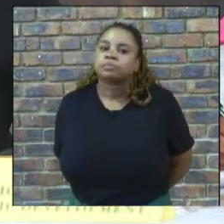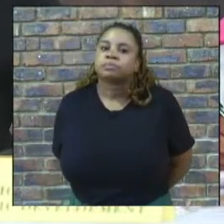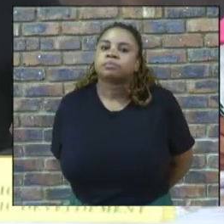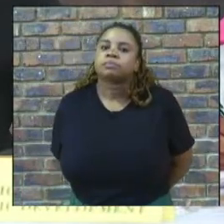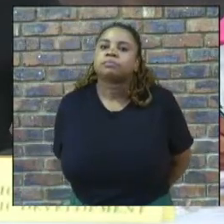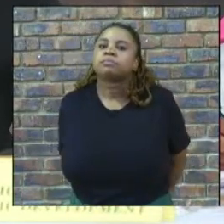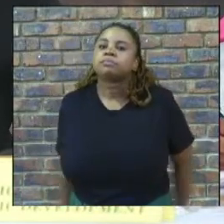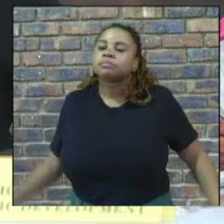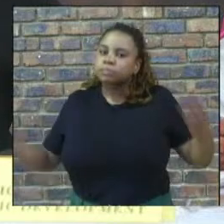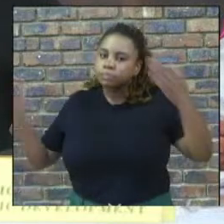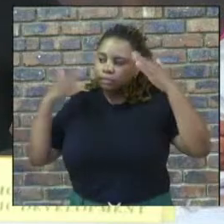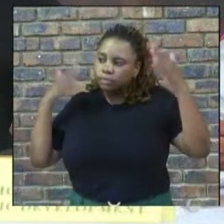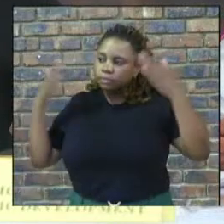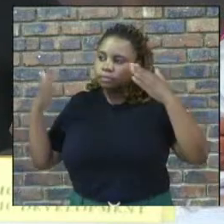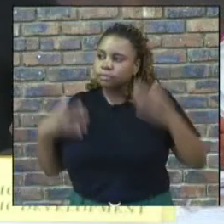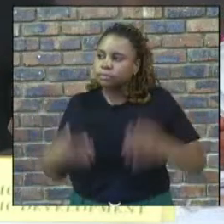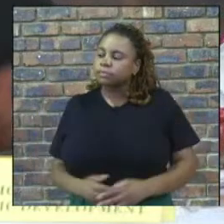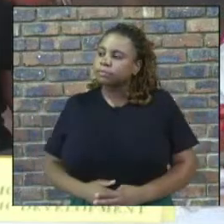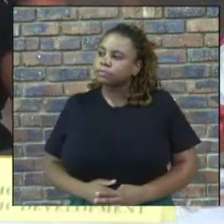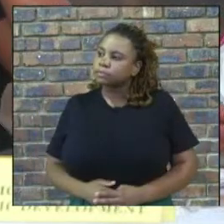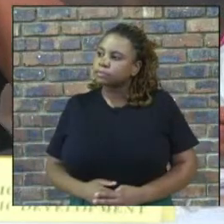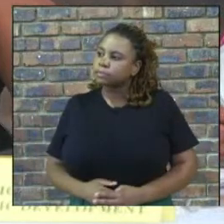Good day, everyone.